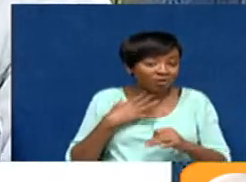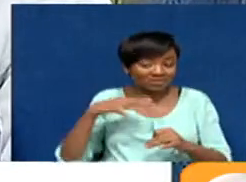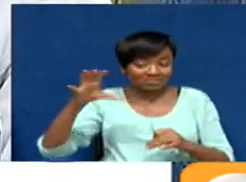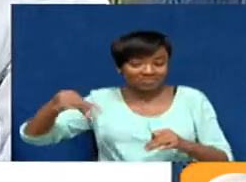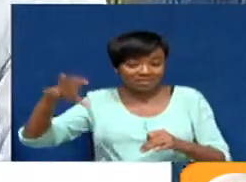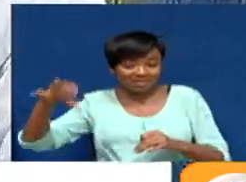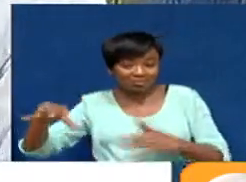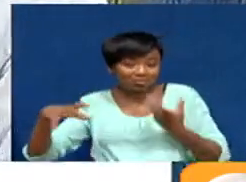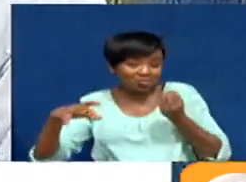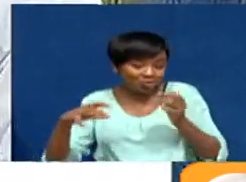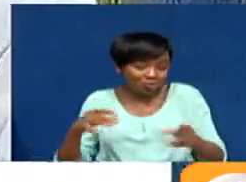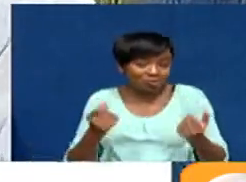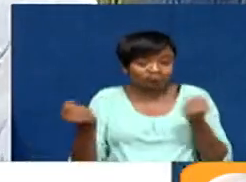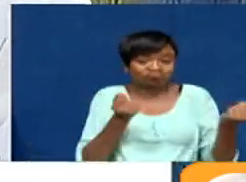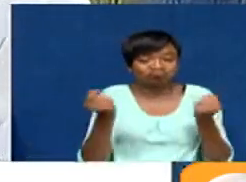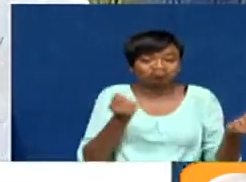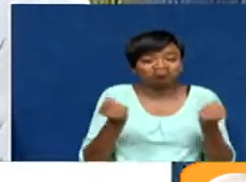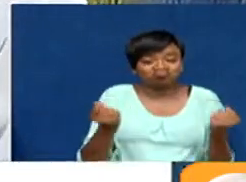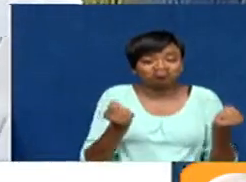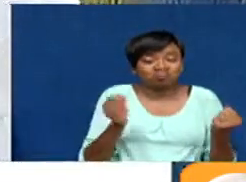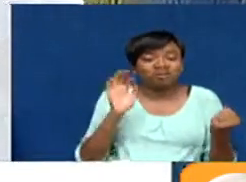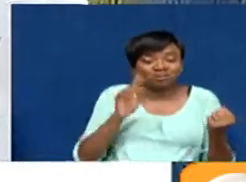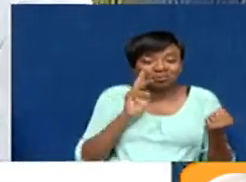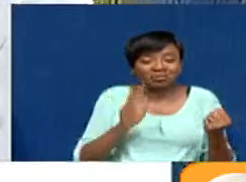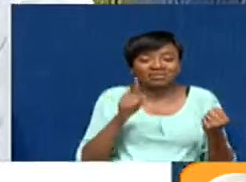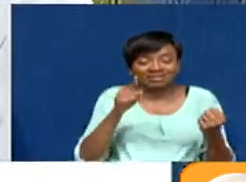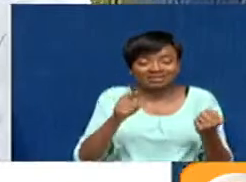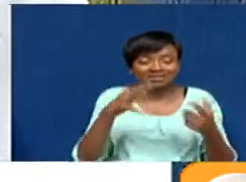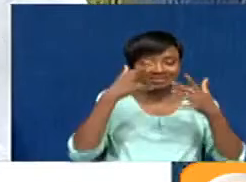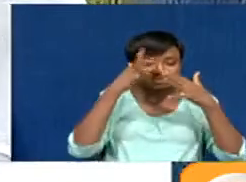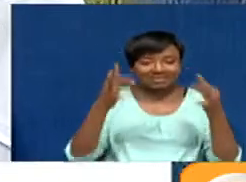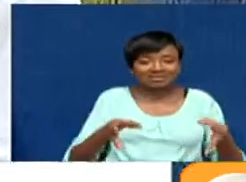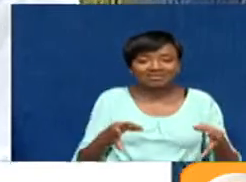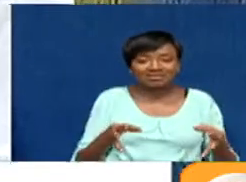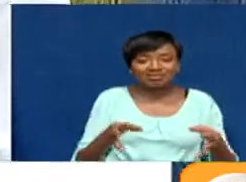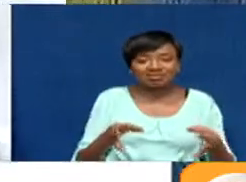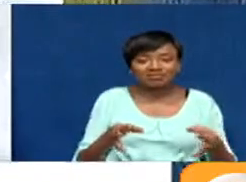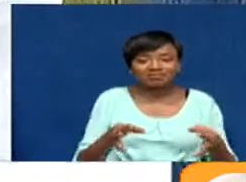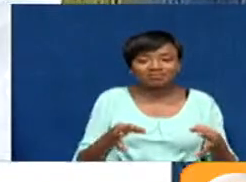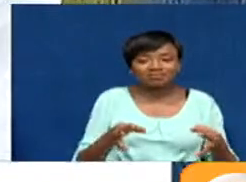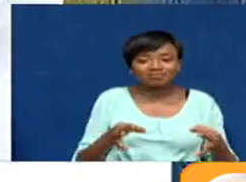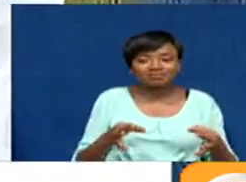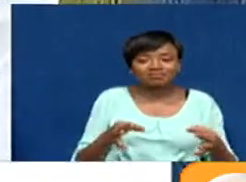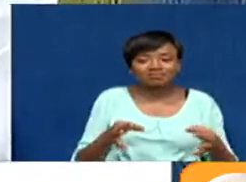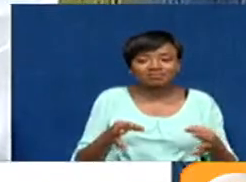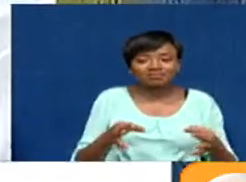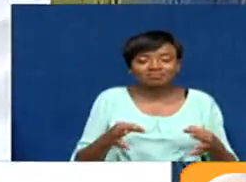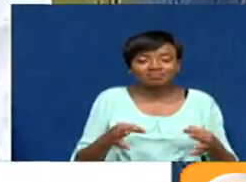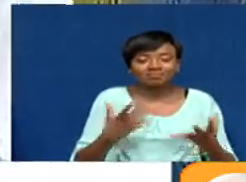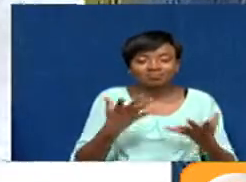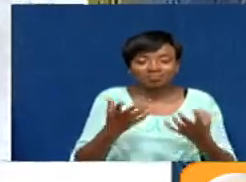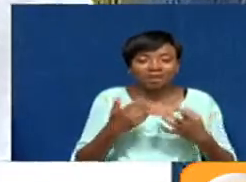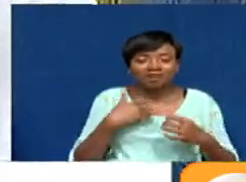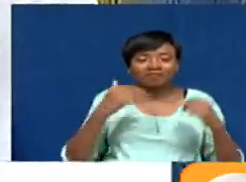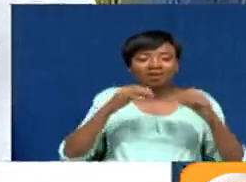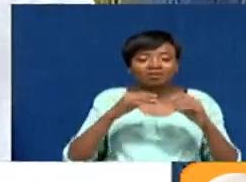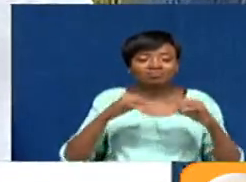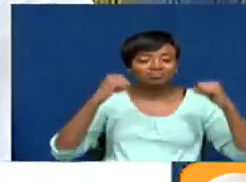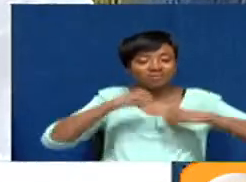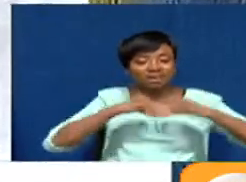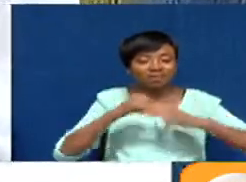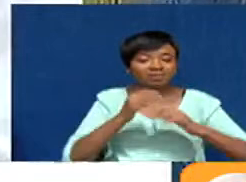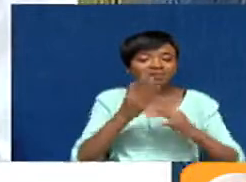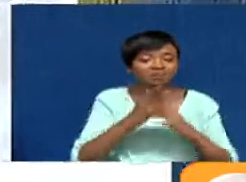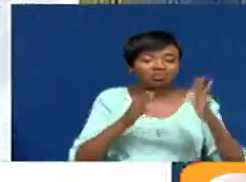some other means. Mm. That is the thing. And that's the decision that my view is this collective agreement between Parliament and the